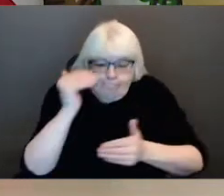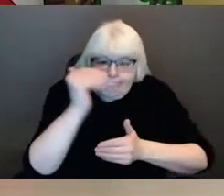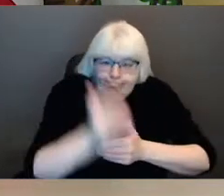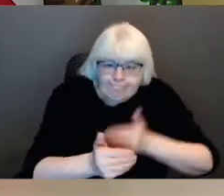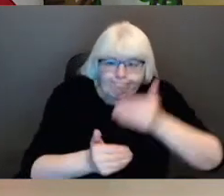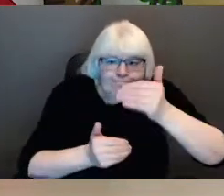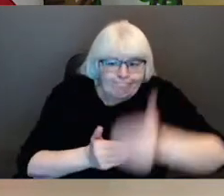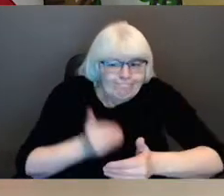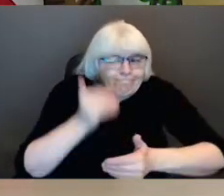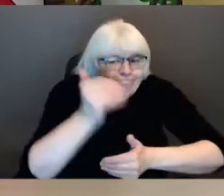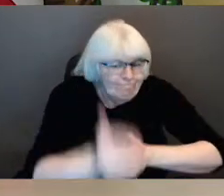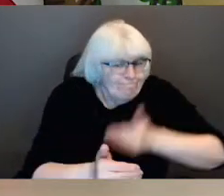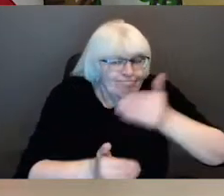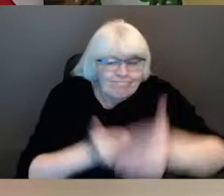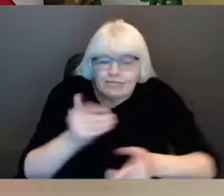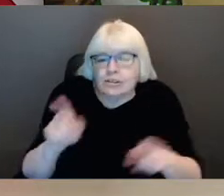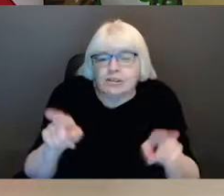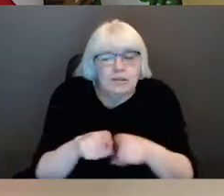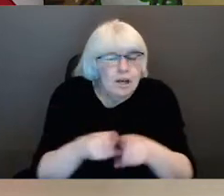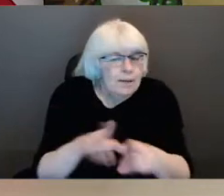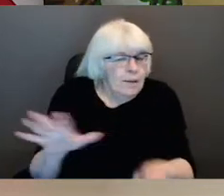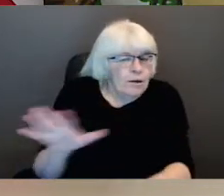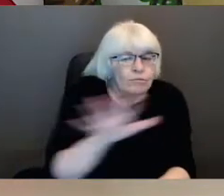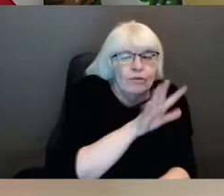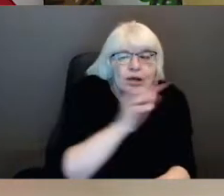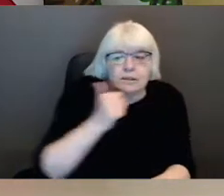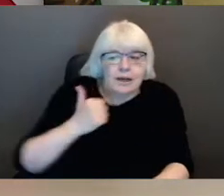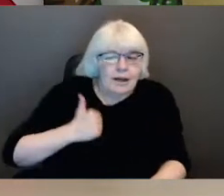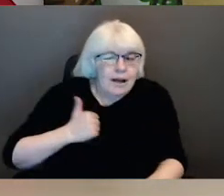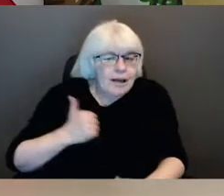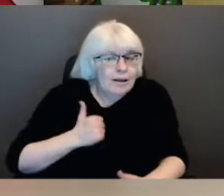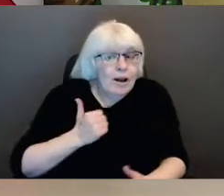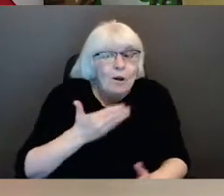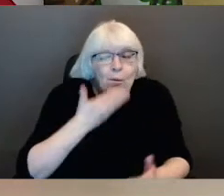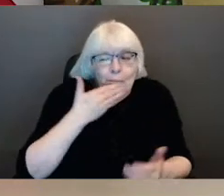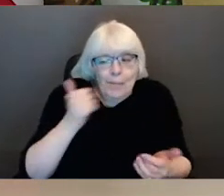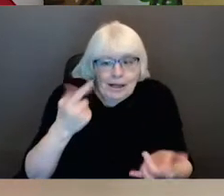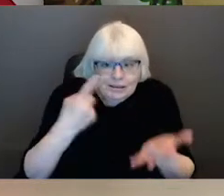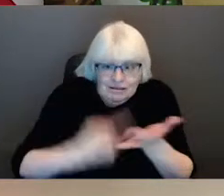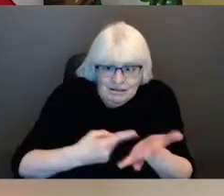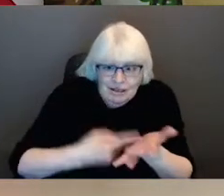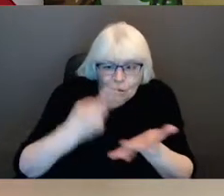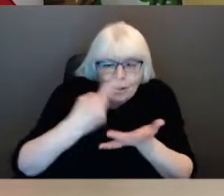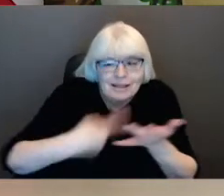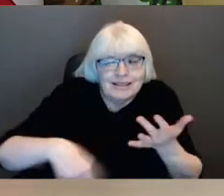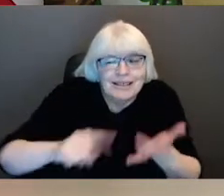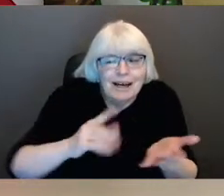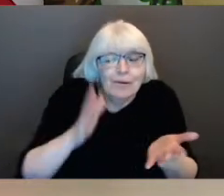So I think we'd just be better prepared to talk about it next week. And it will happen next week or might happen next week?